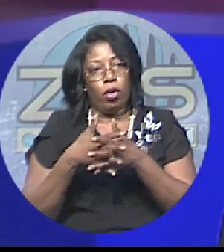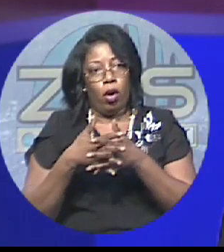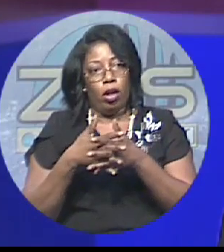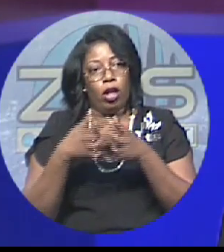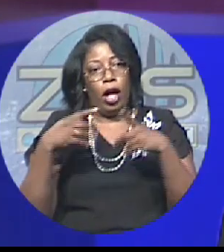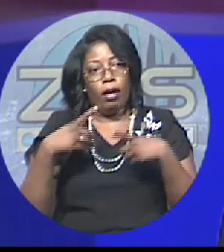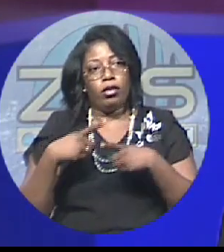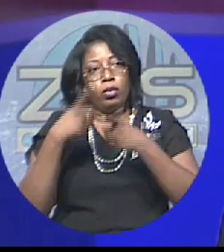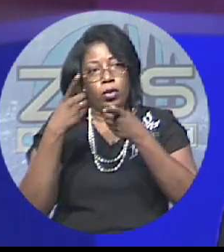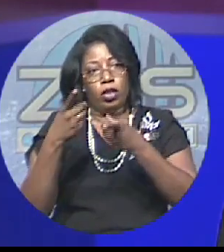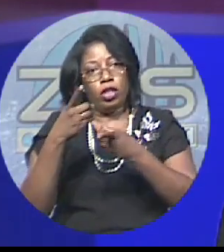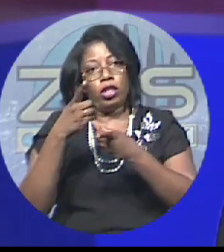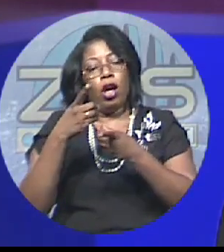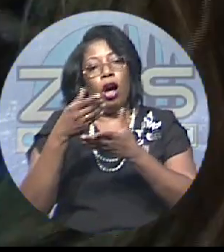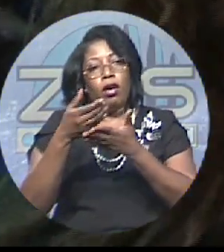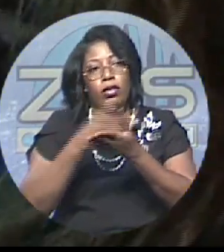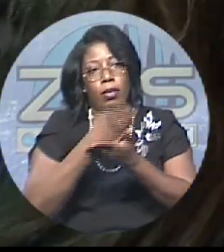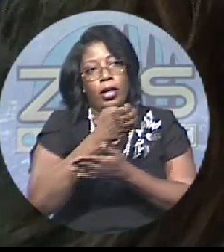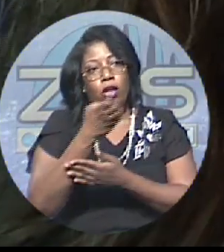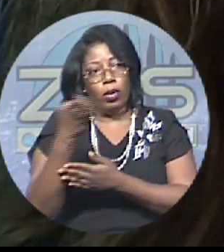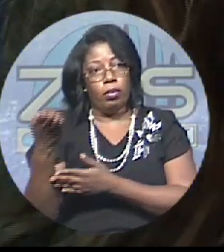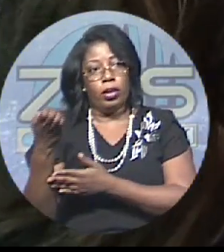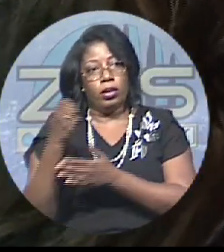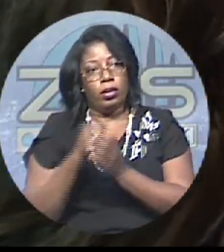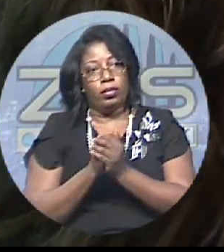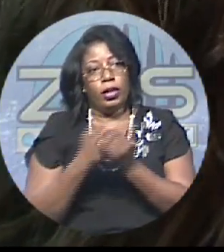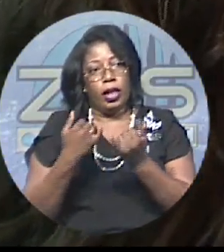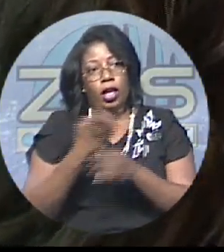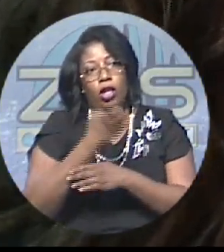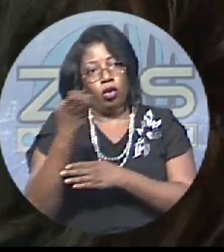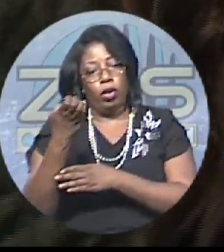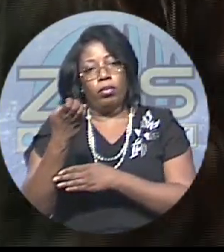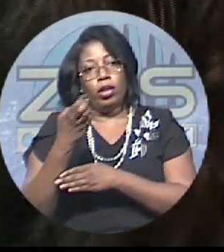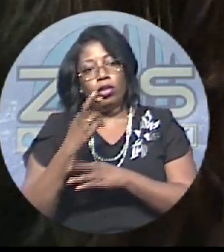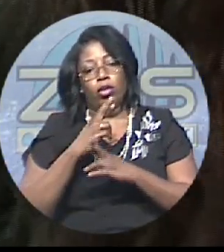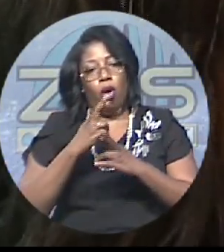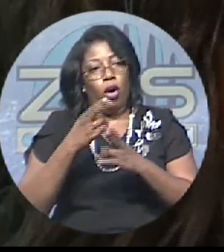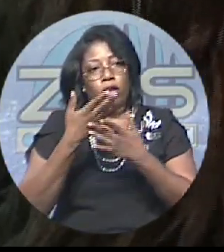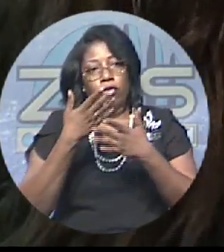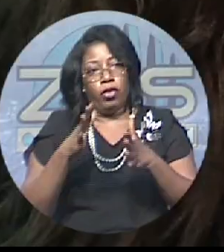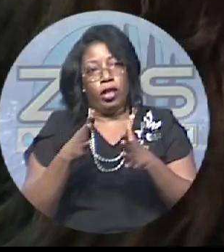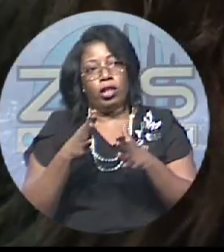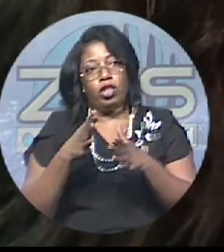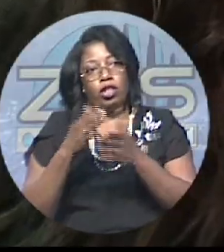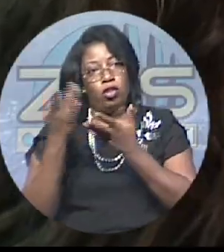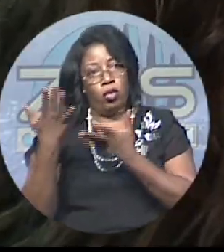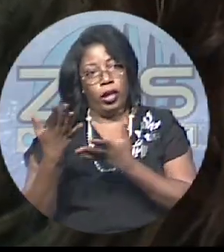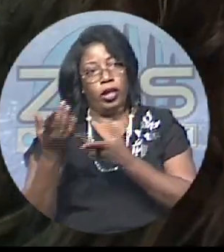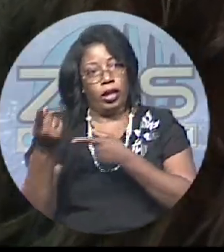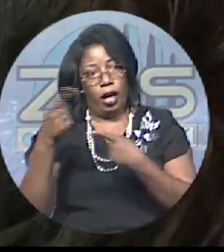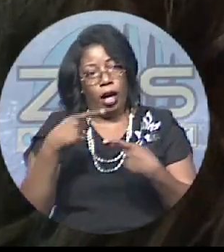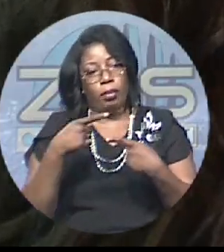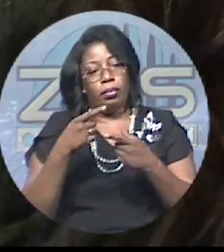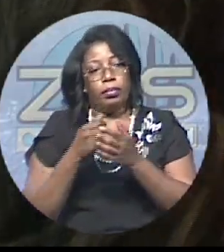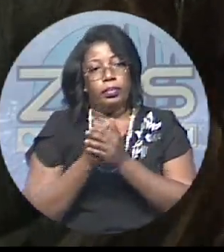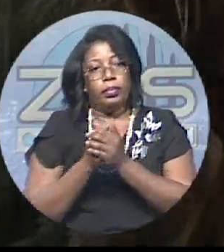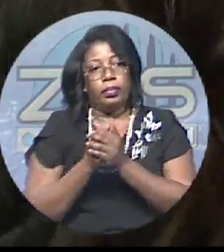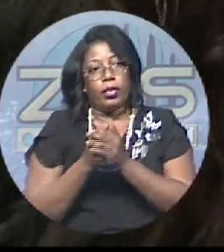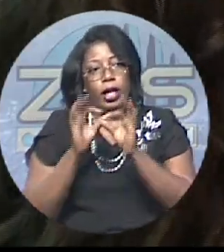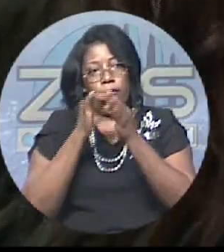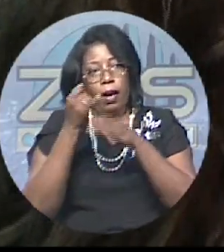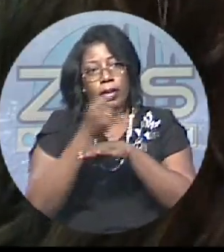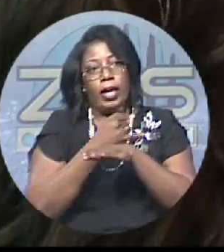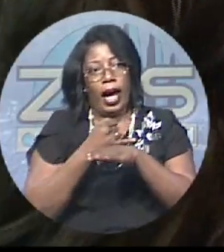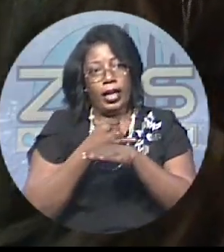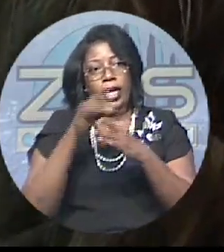some much-needed equipment. All the equipment has already been ordered, and it's sitting on the dock waiting to come over. It should be over soon, but the family islands